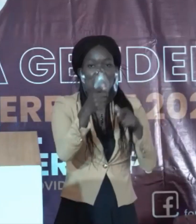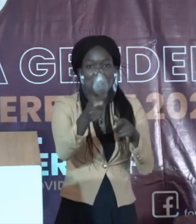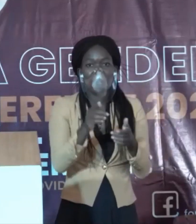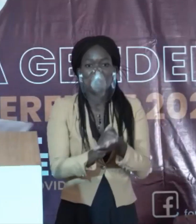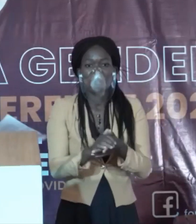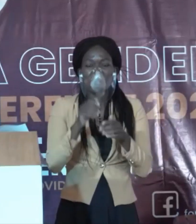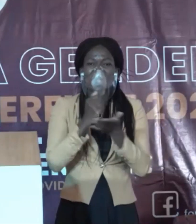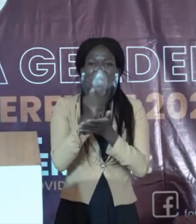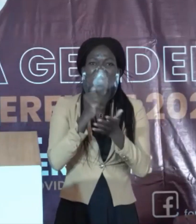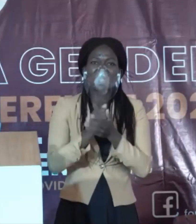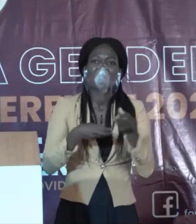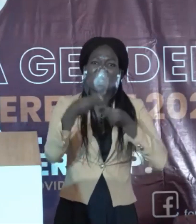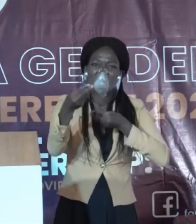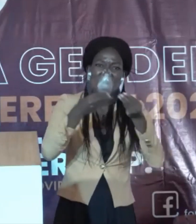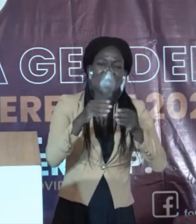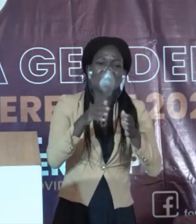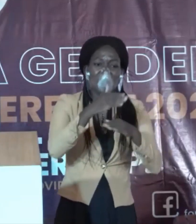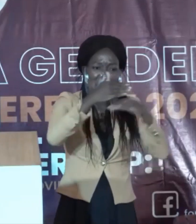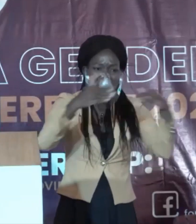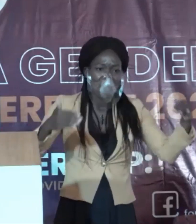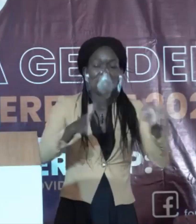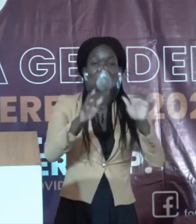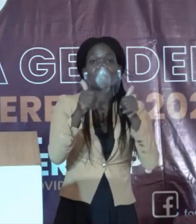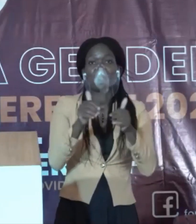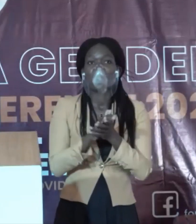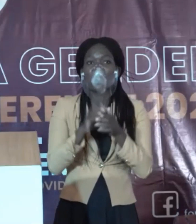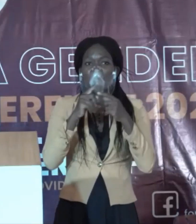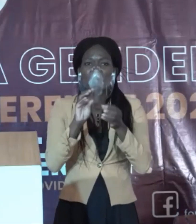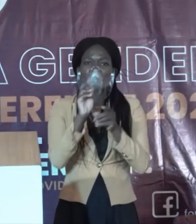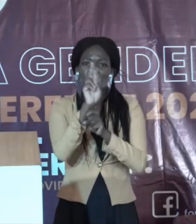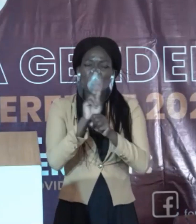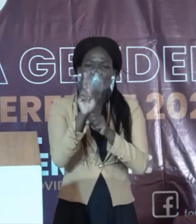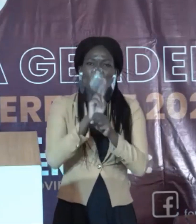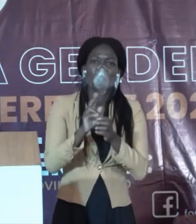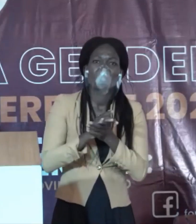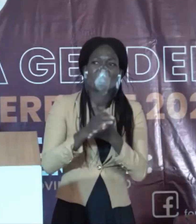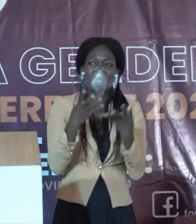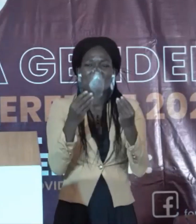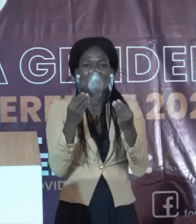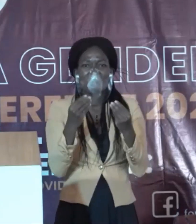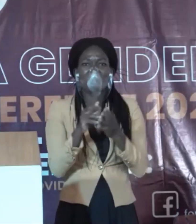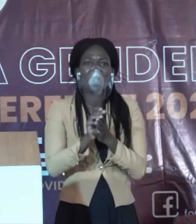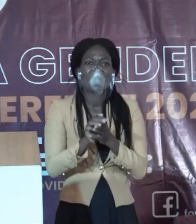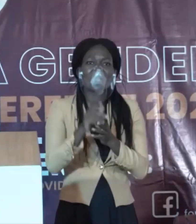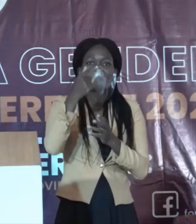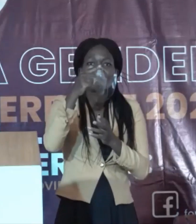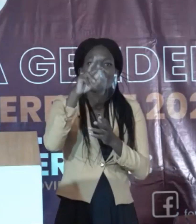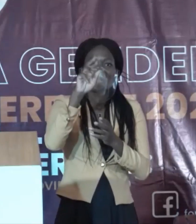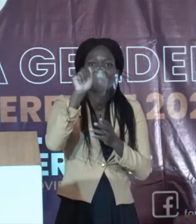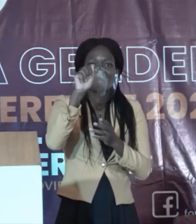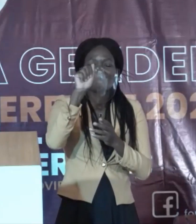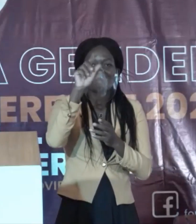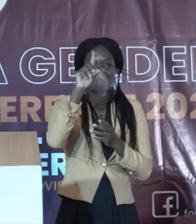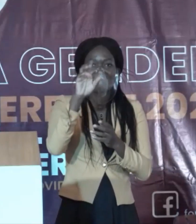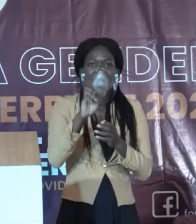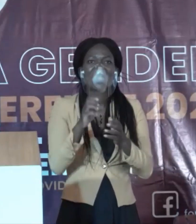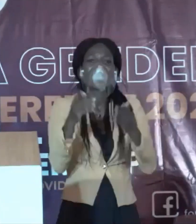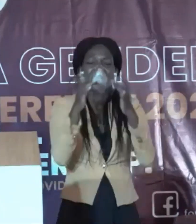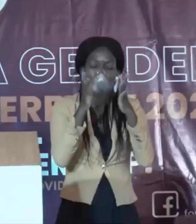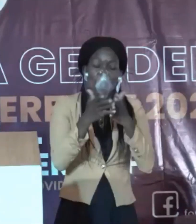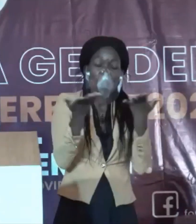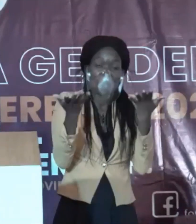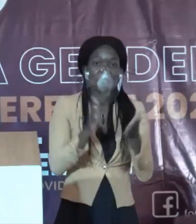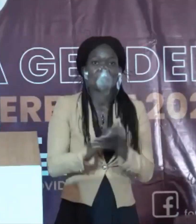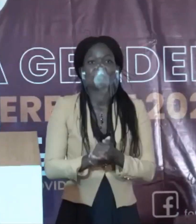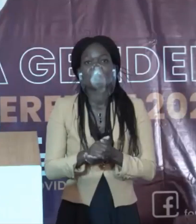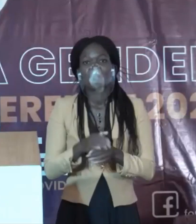zones at the target borders, and facilitating the use of simplified trade regime and with the use of technology.